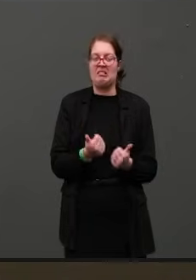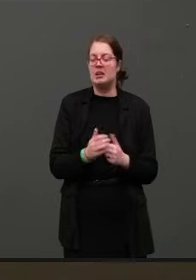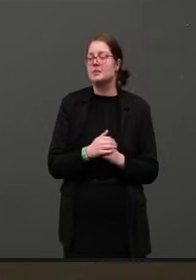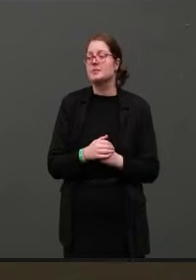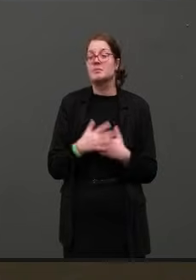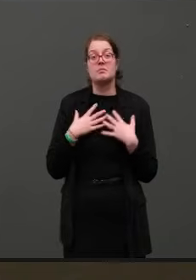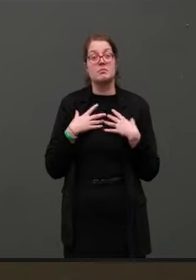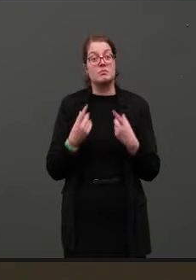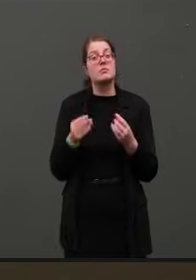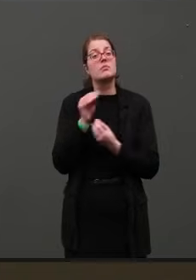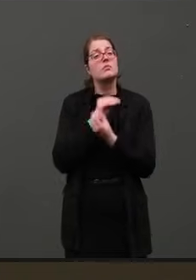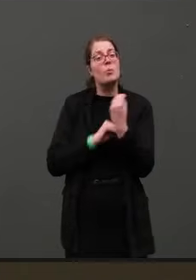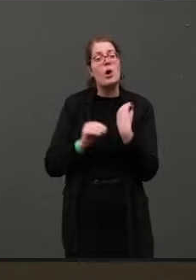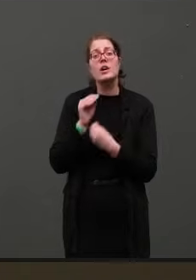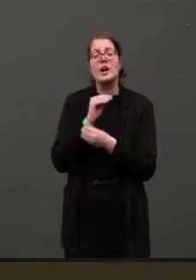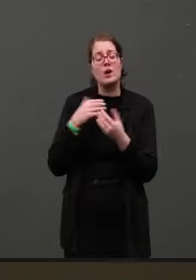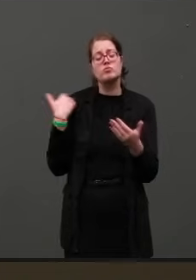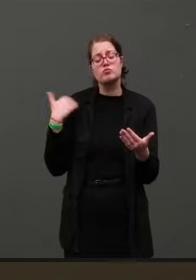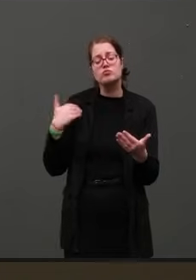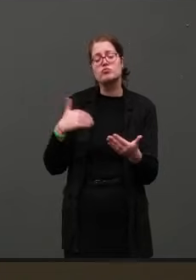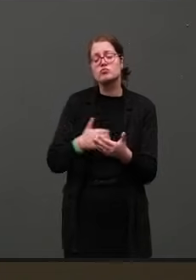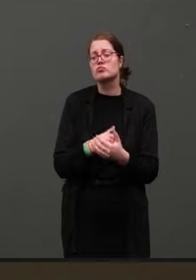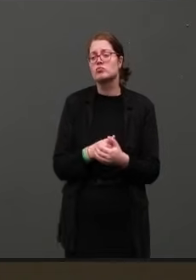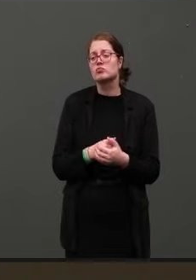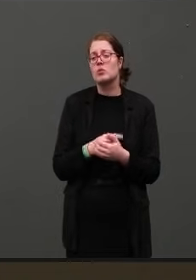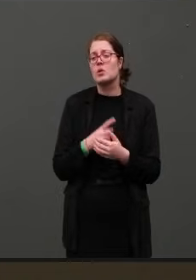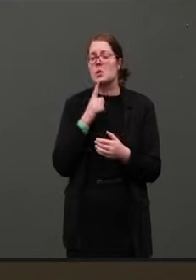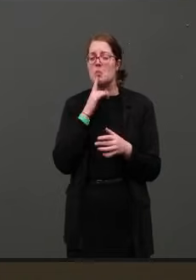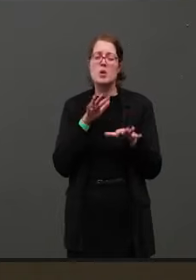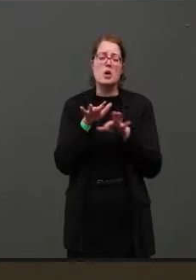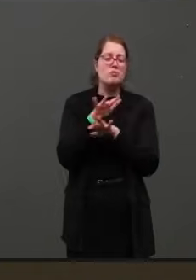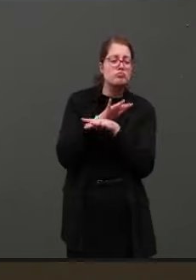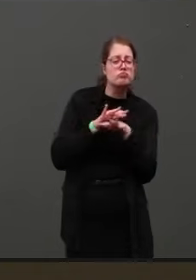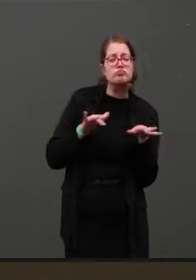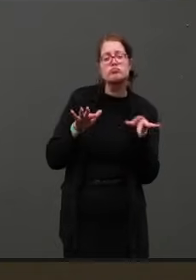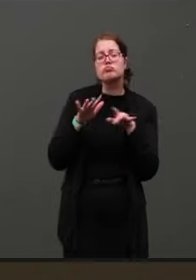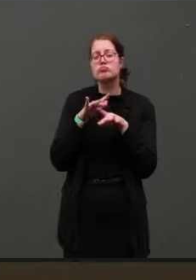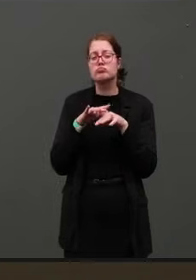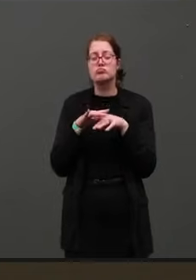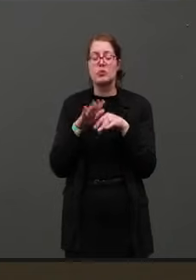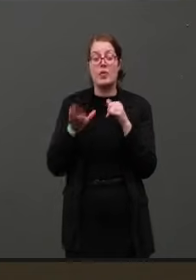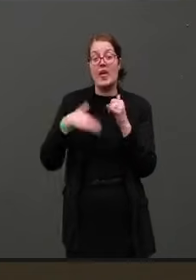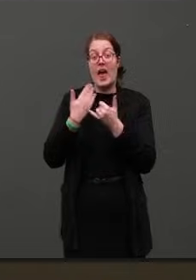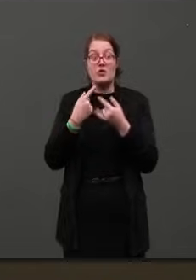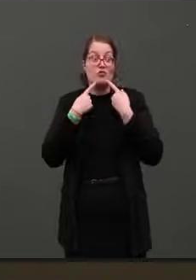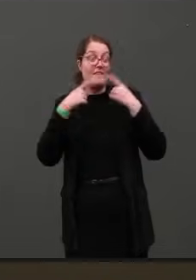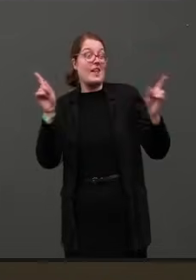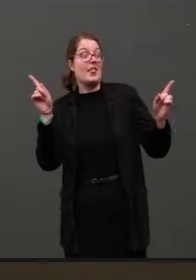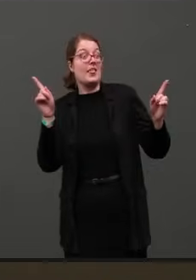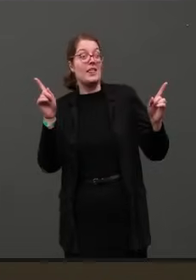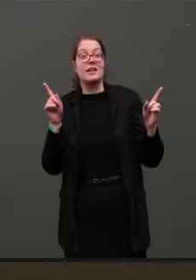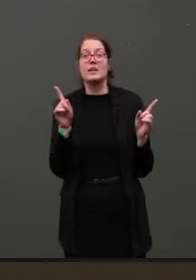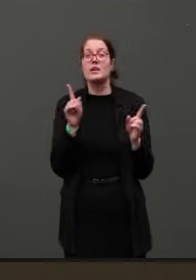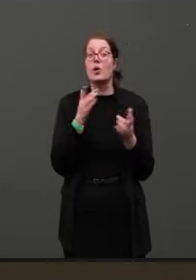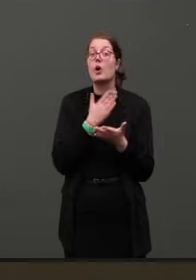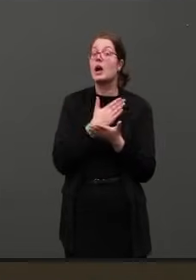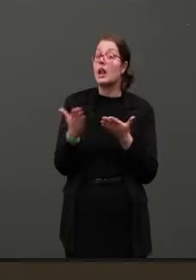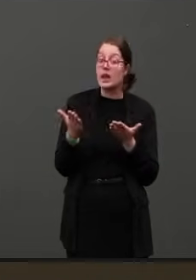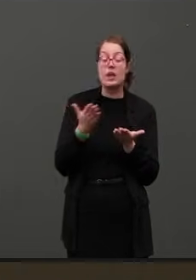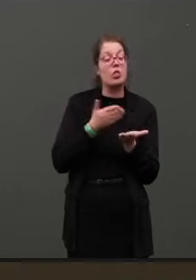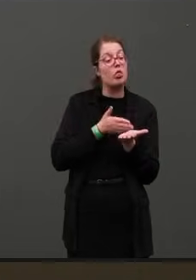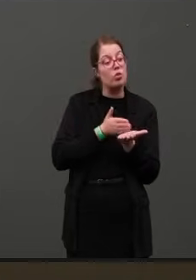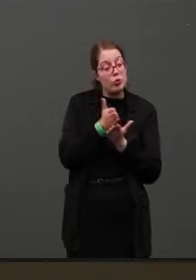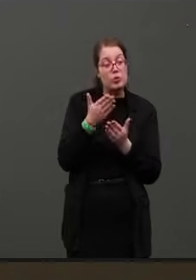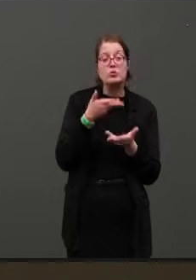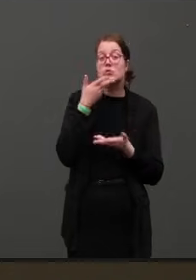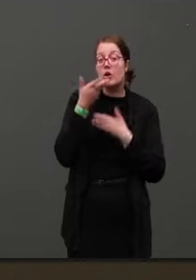out along the way. You can be ambiguous along the way and reveal all at the end. Or you can be clear and plain throughout the story, making the